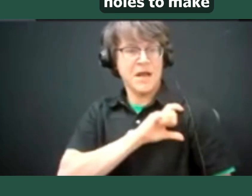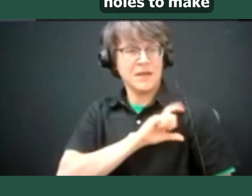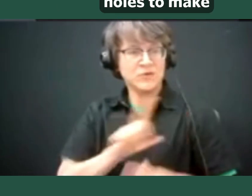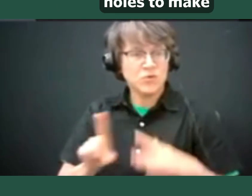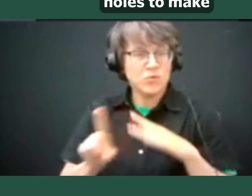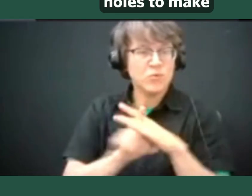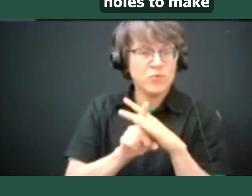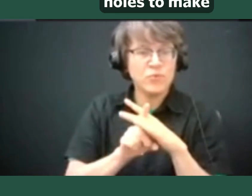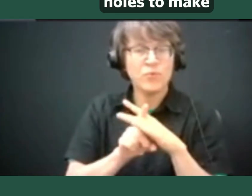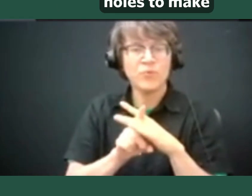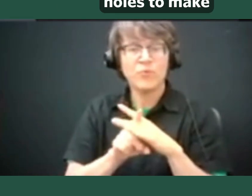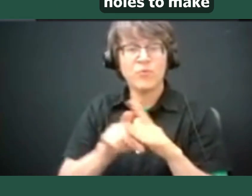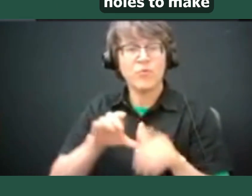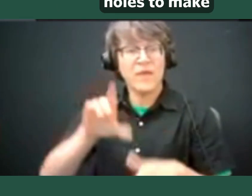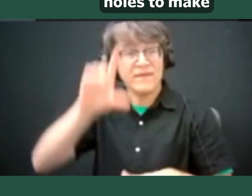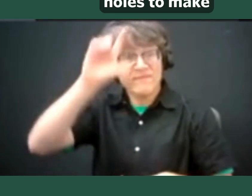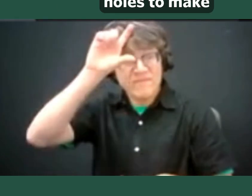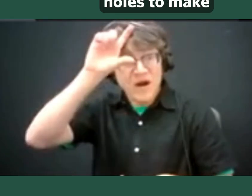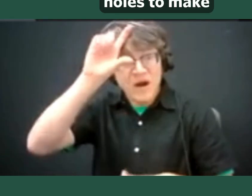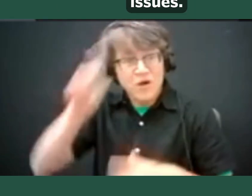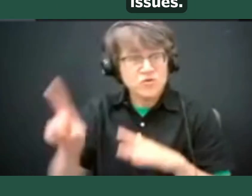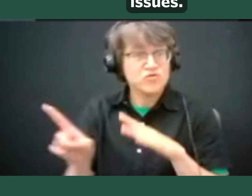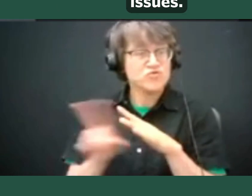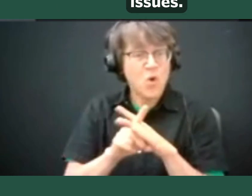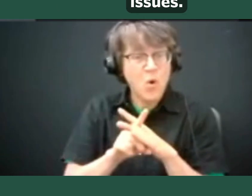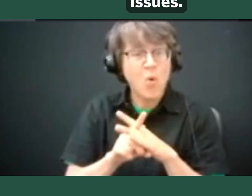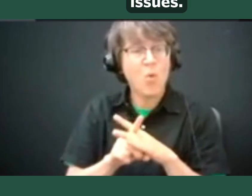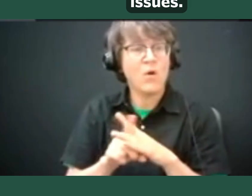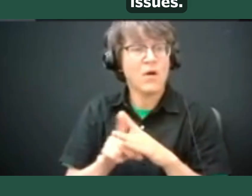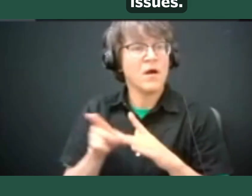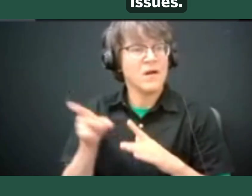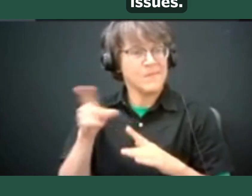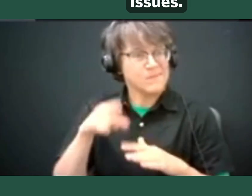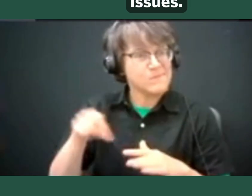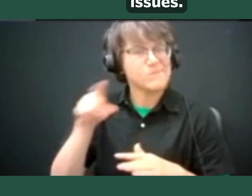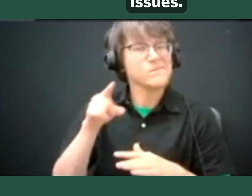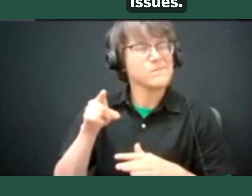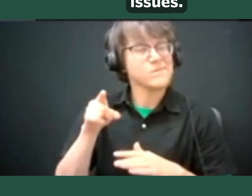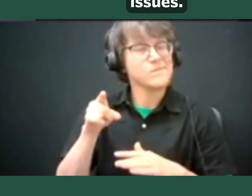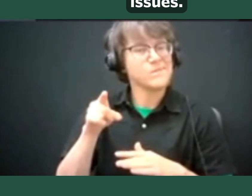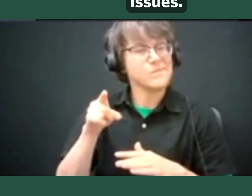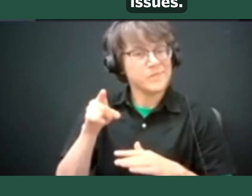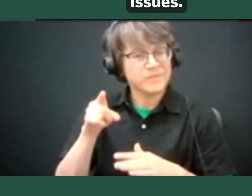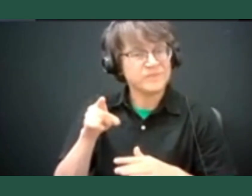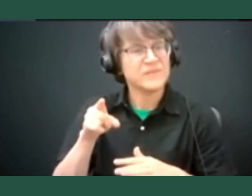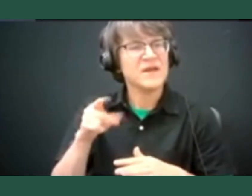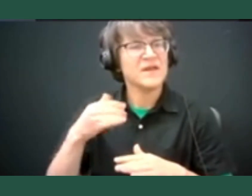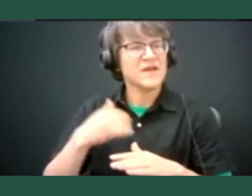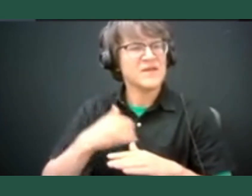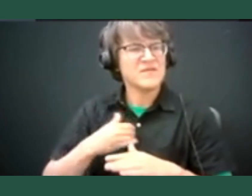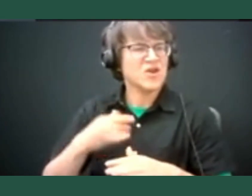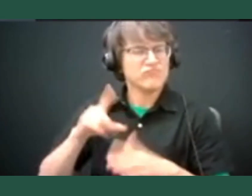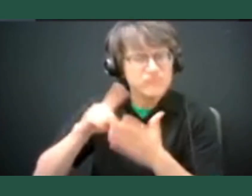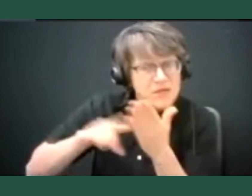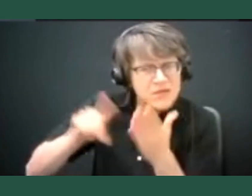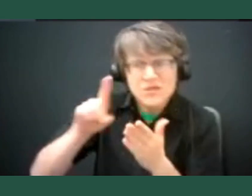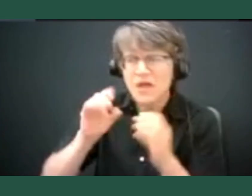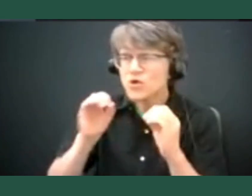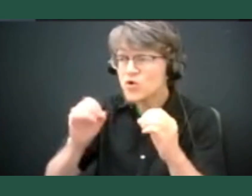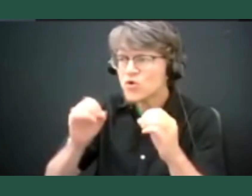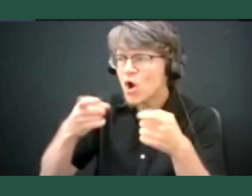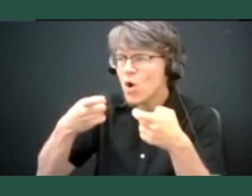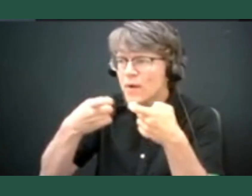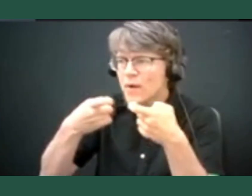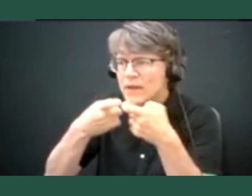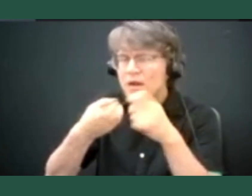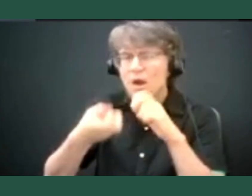came the firefighters, and they're knocking holes to make sure that there's no electrical issues. And I just